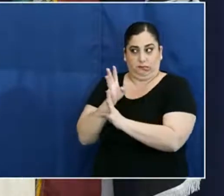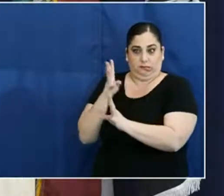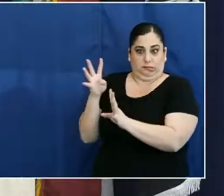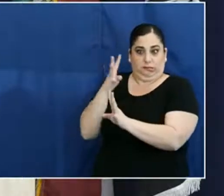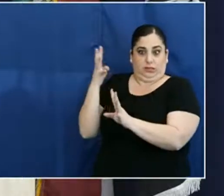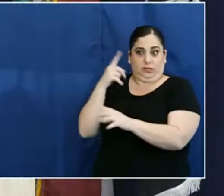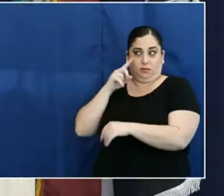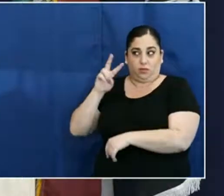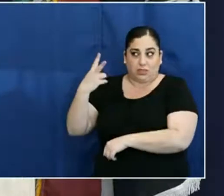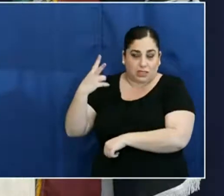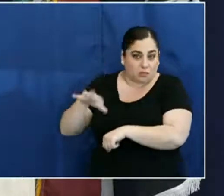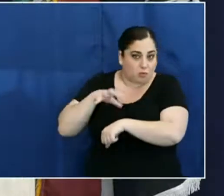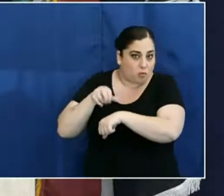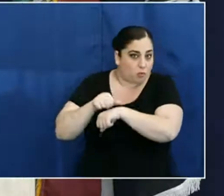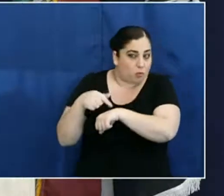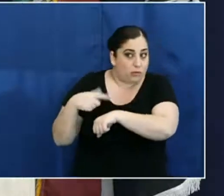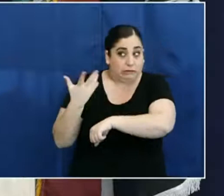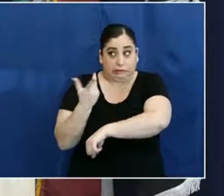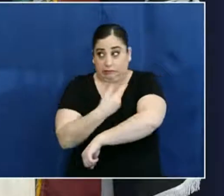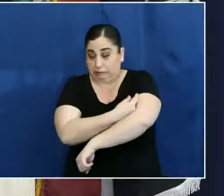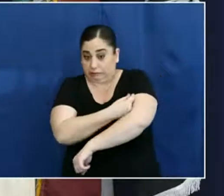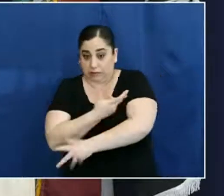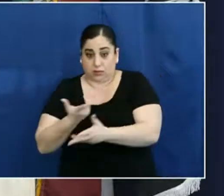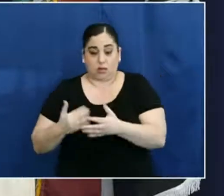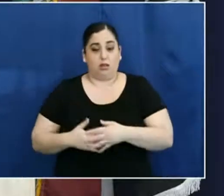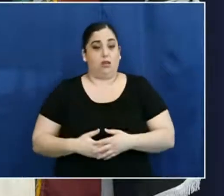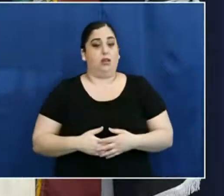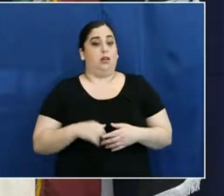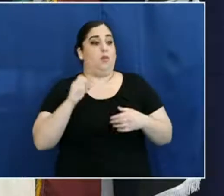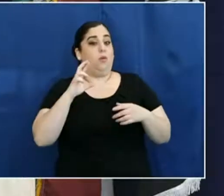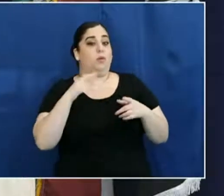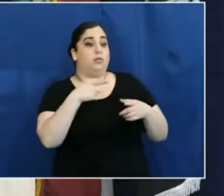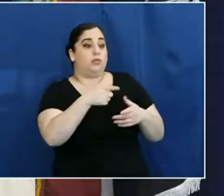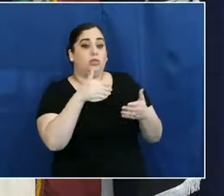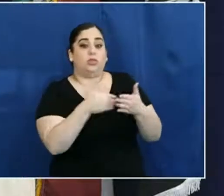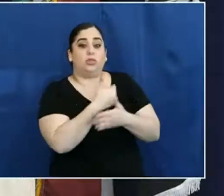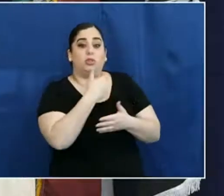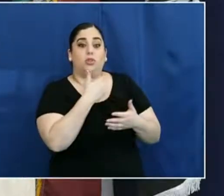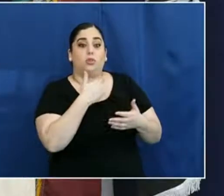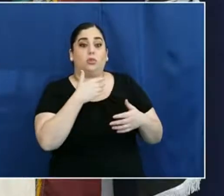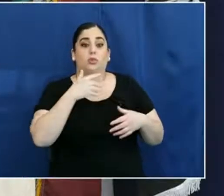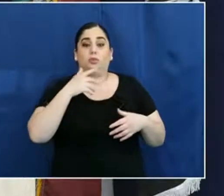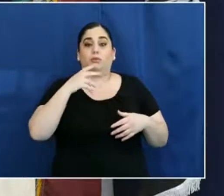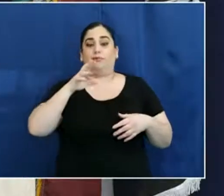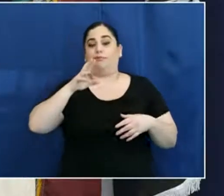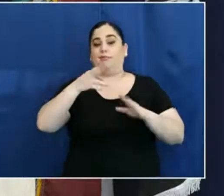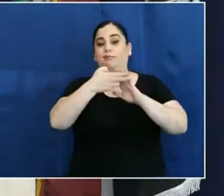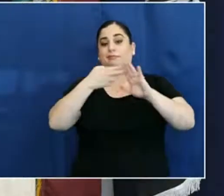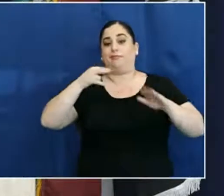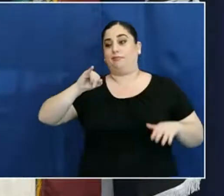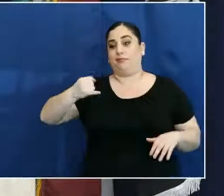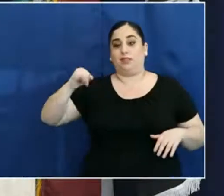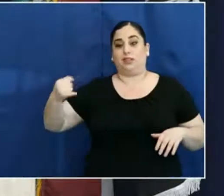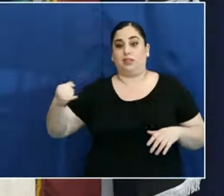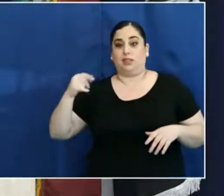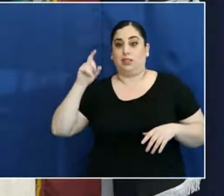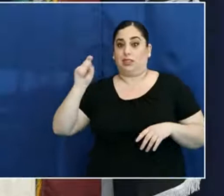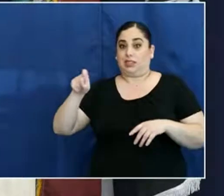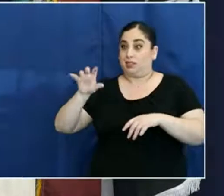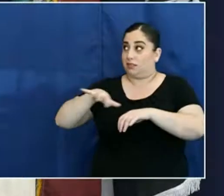for one vaccine, but you're getting supplies of the other. But we're going to keep working through that, and hopefully if supplies continue to increase, we'll be able to manage that well.